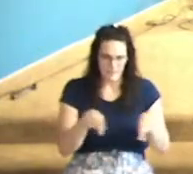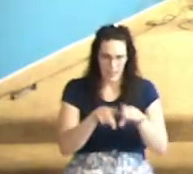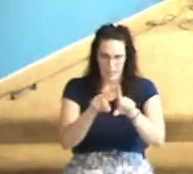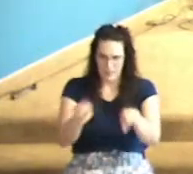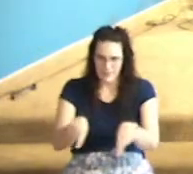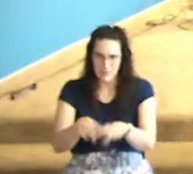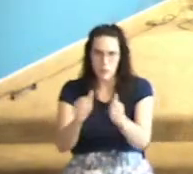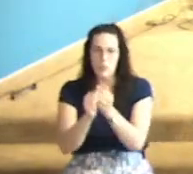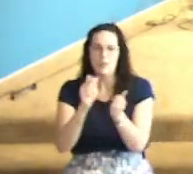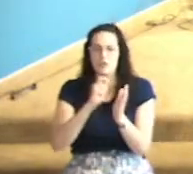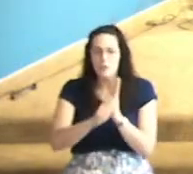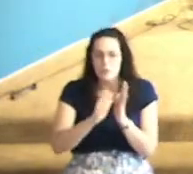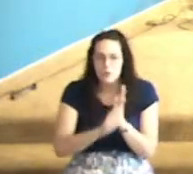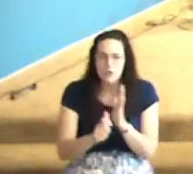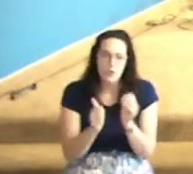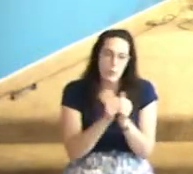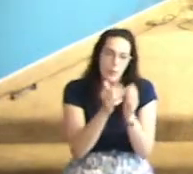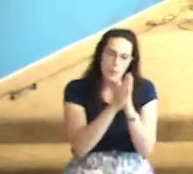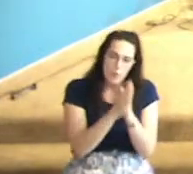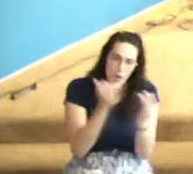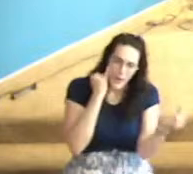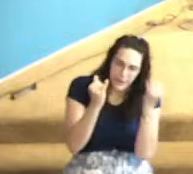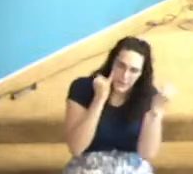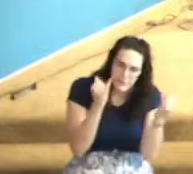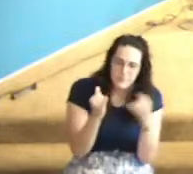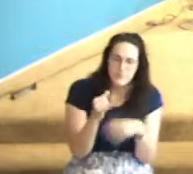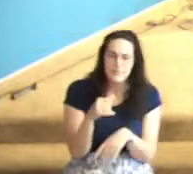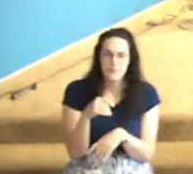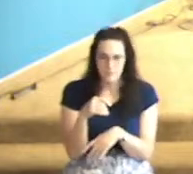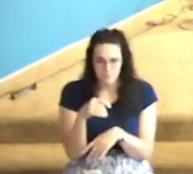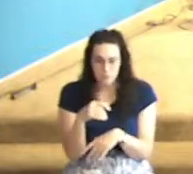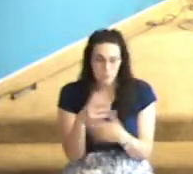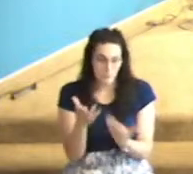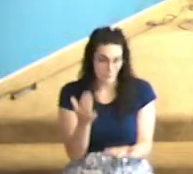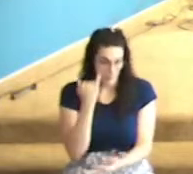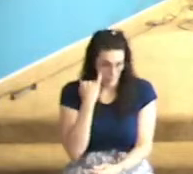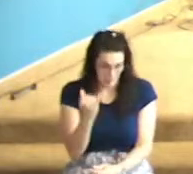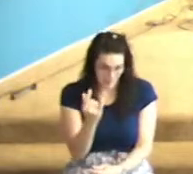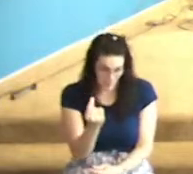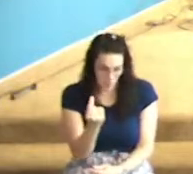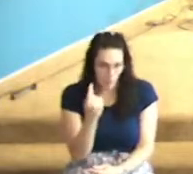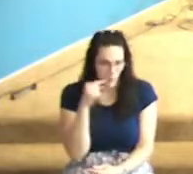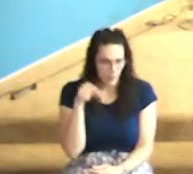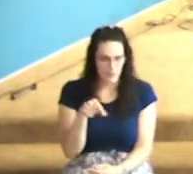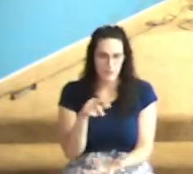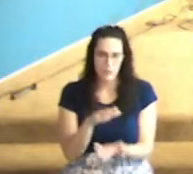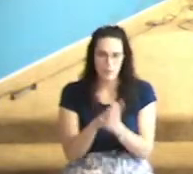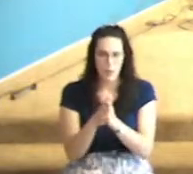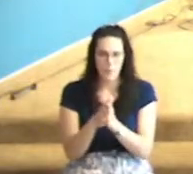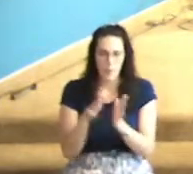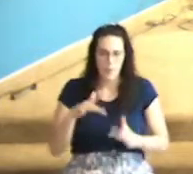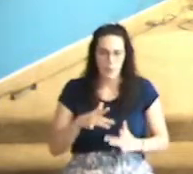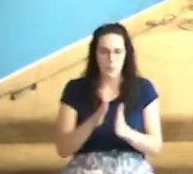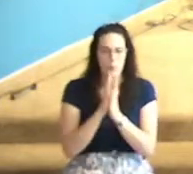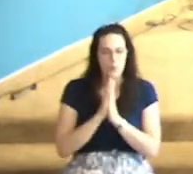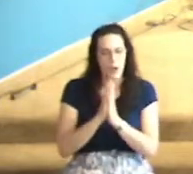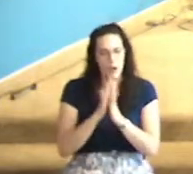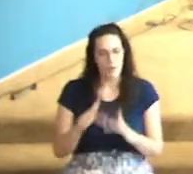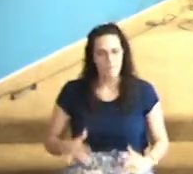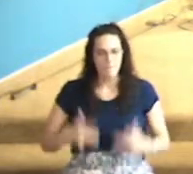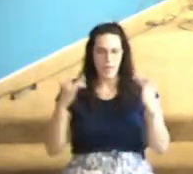with scriptures, with some prayer ideas. So the idea is for this to be a prayer event, that you